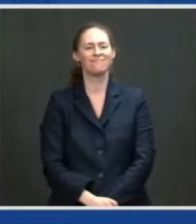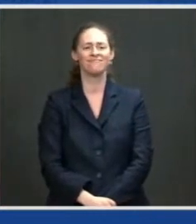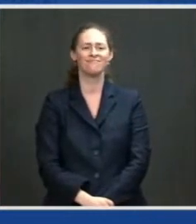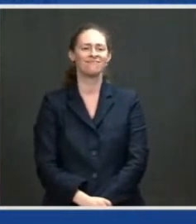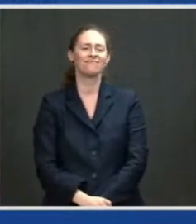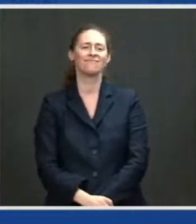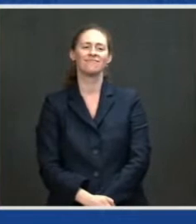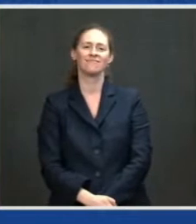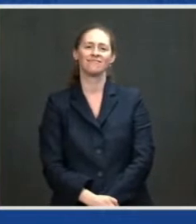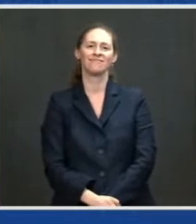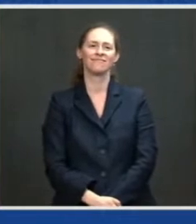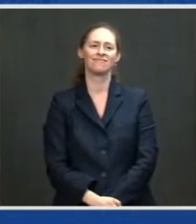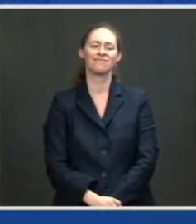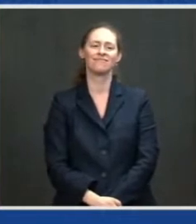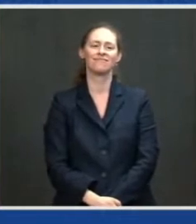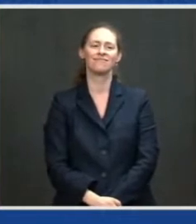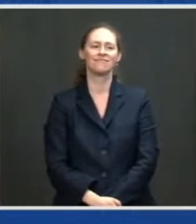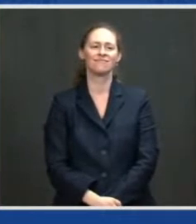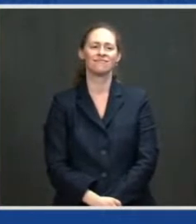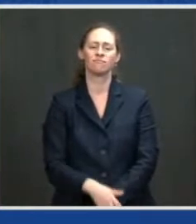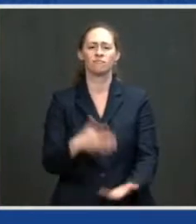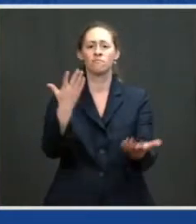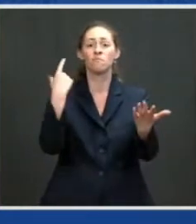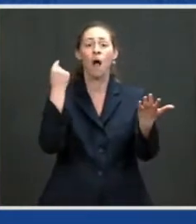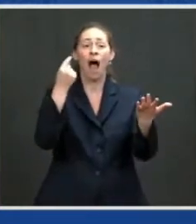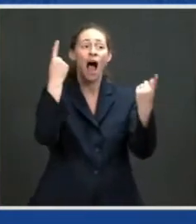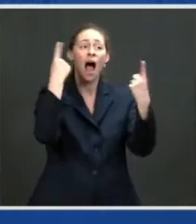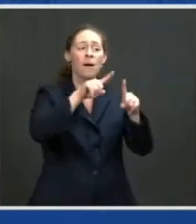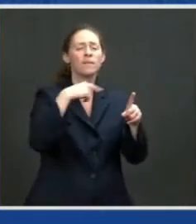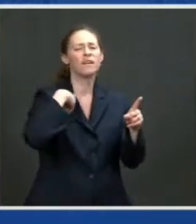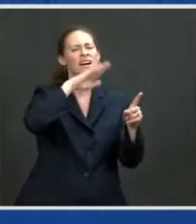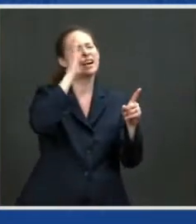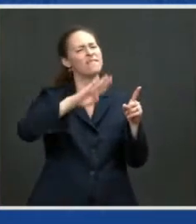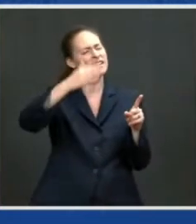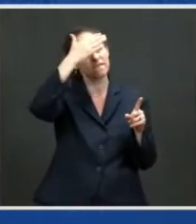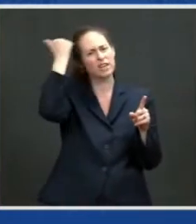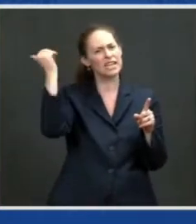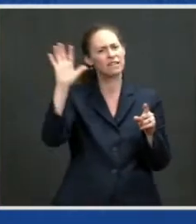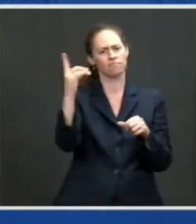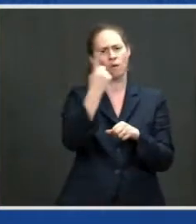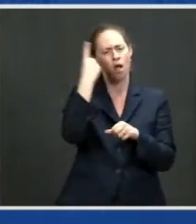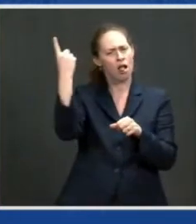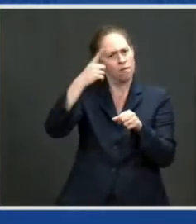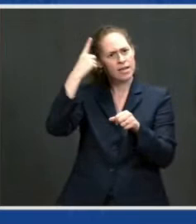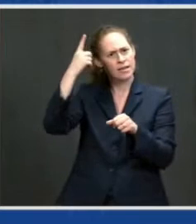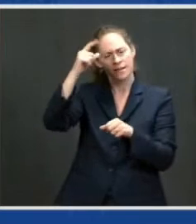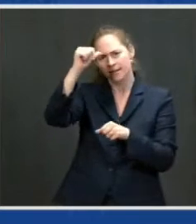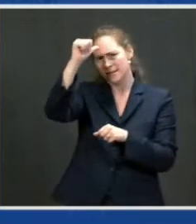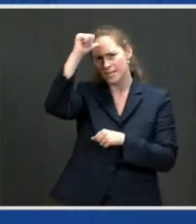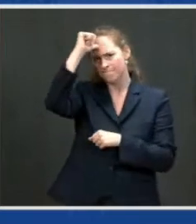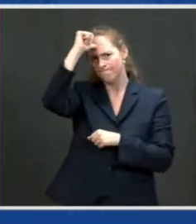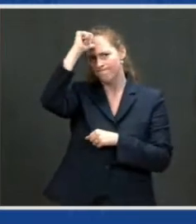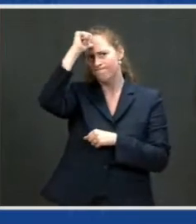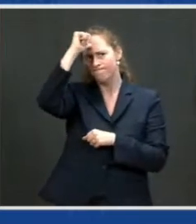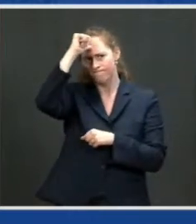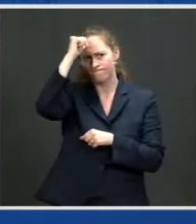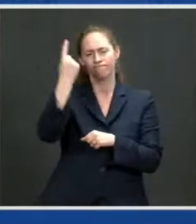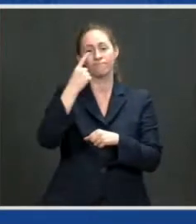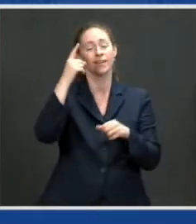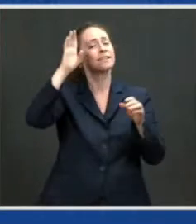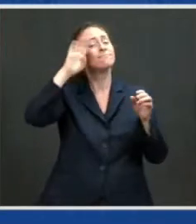aside, the good news is we forget the bad times. That's the good thing about we Americans. We're always optimistic. But 10